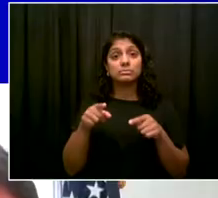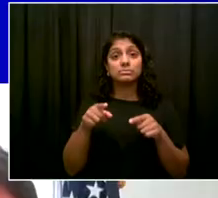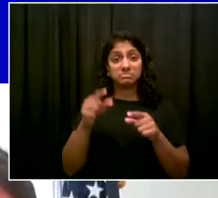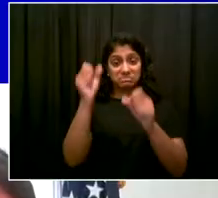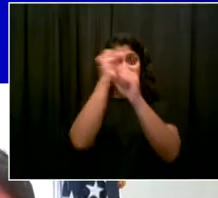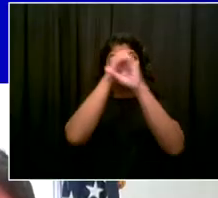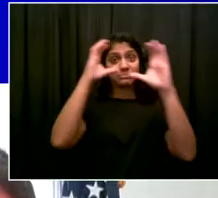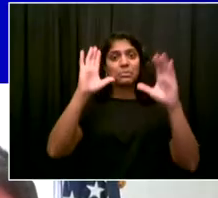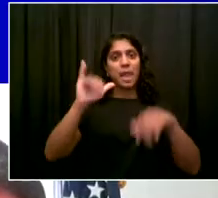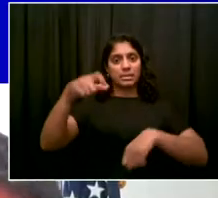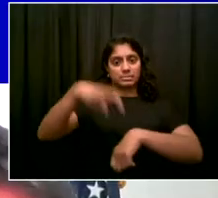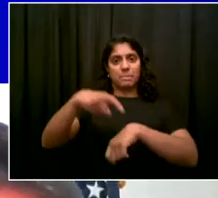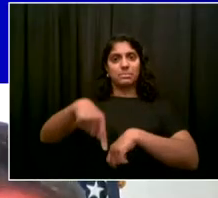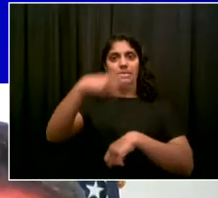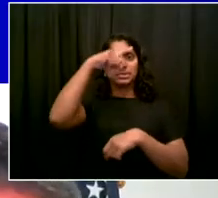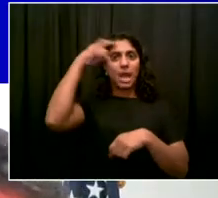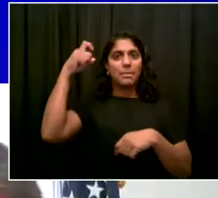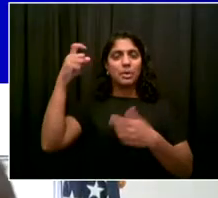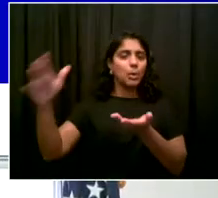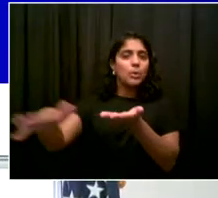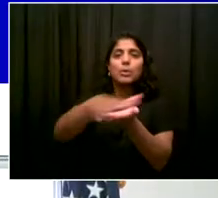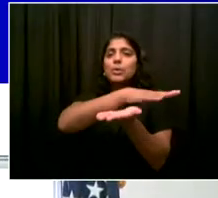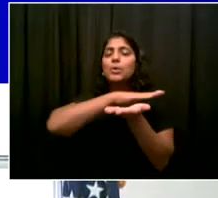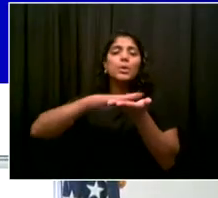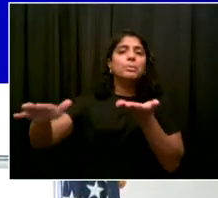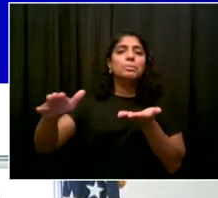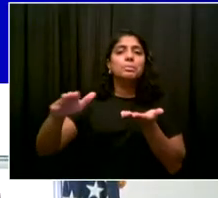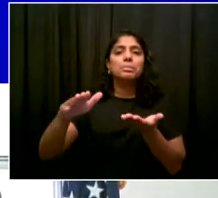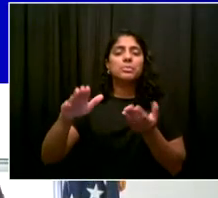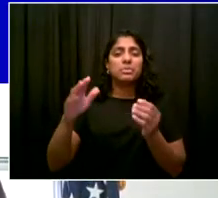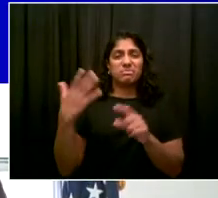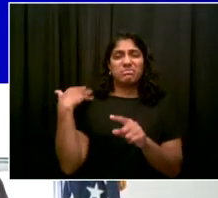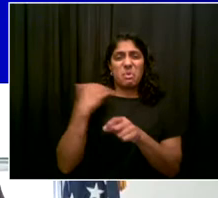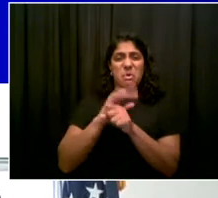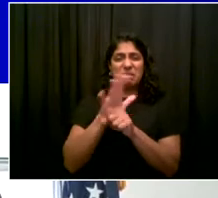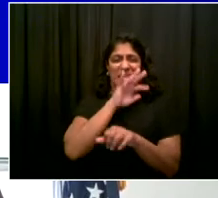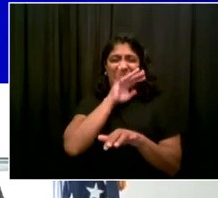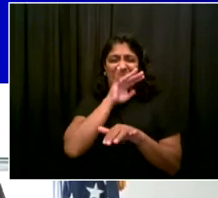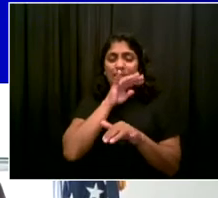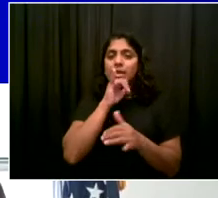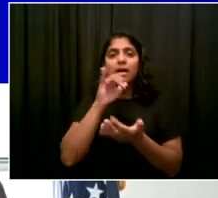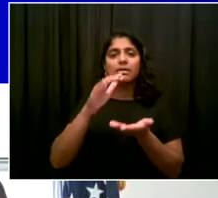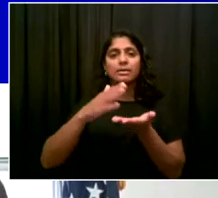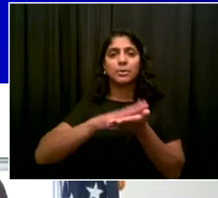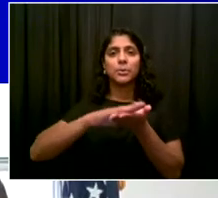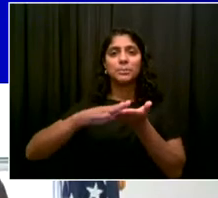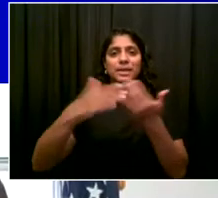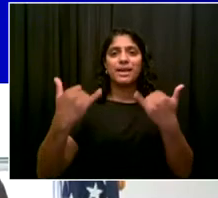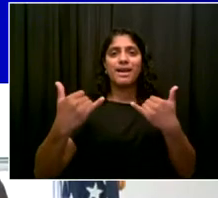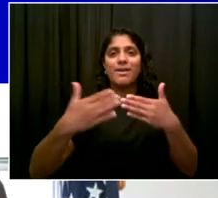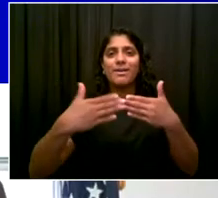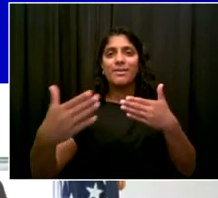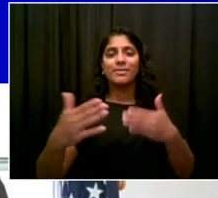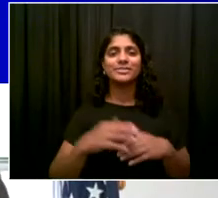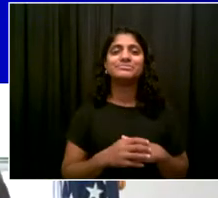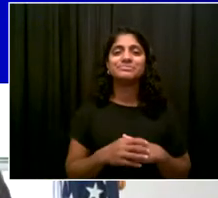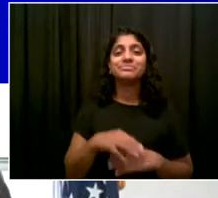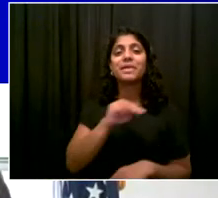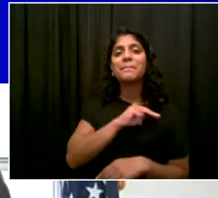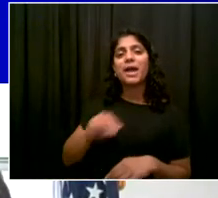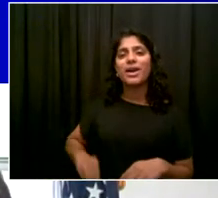Thank you so much, Councilmember, and congratulations to you. You had a really strong showing last night. I know with ranked choice